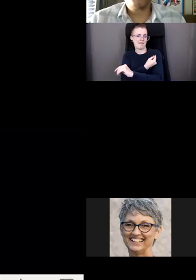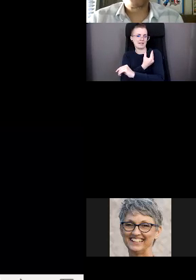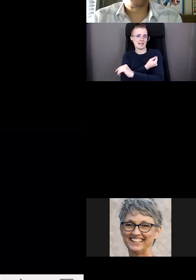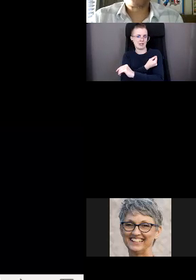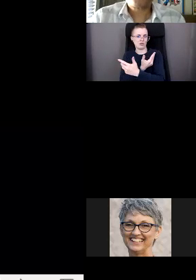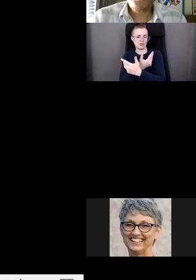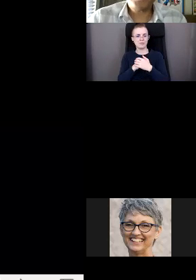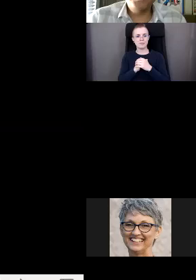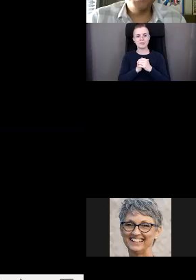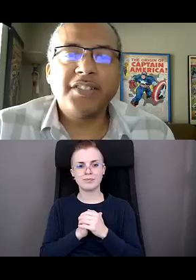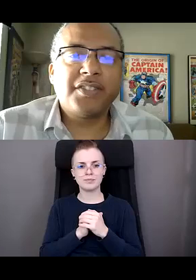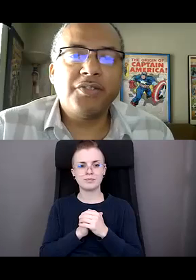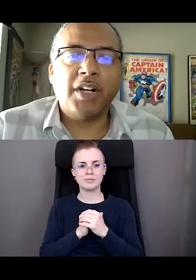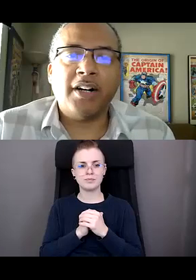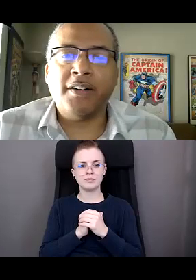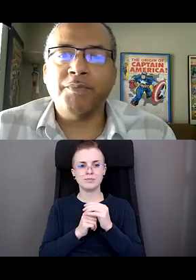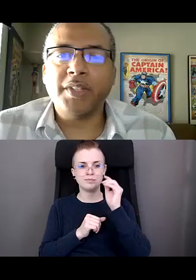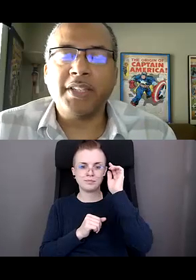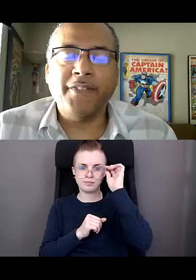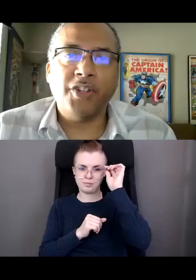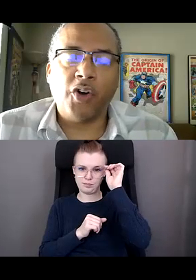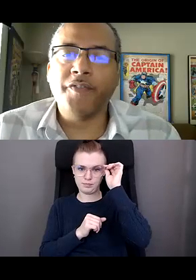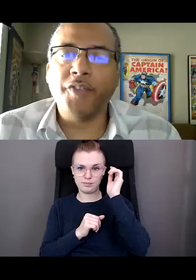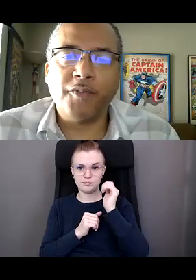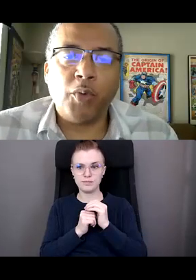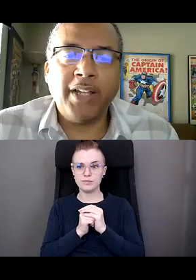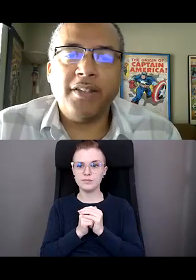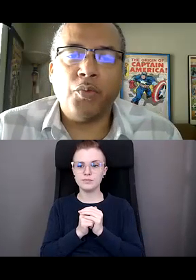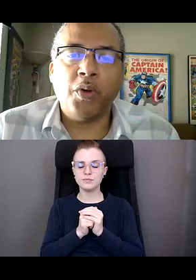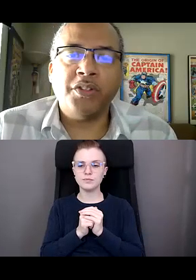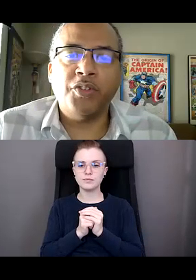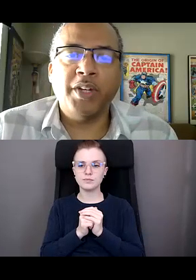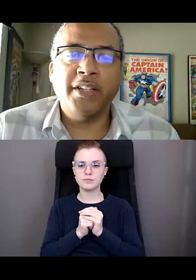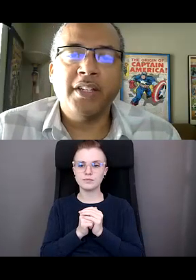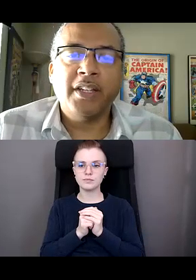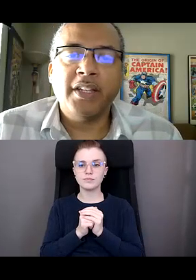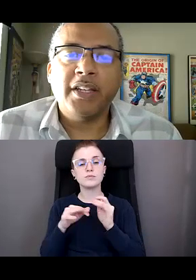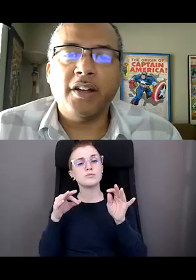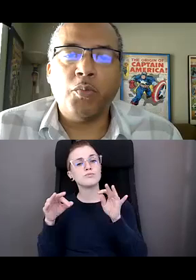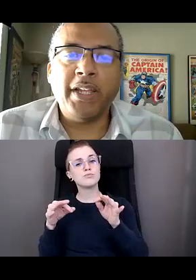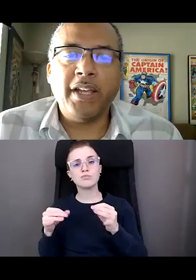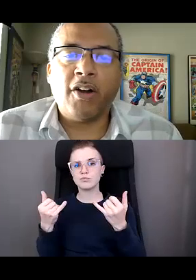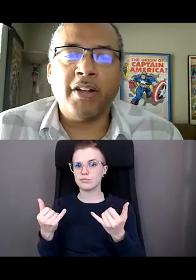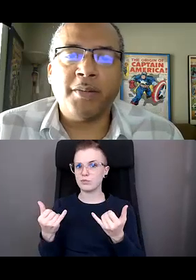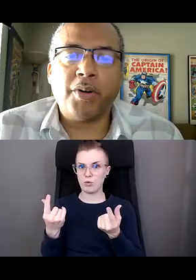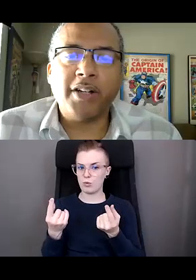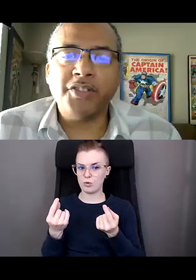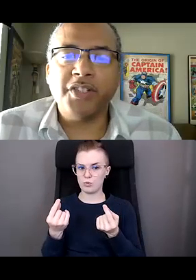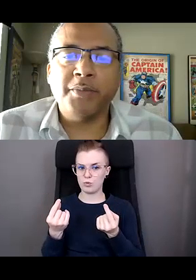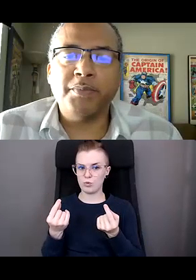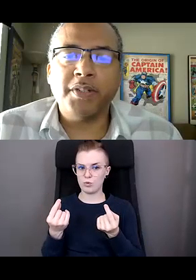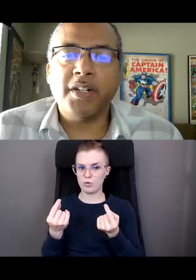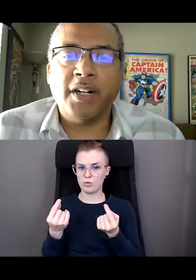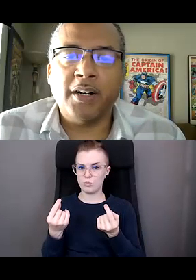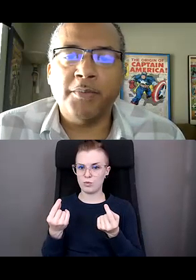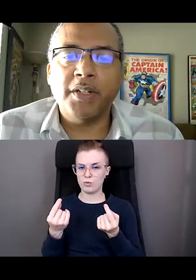So just to give you an overview of what we're doing, we are in a